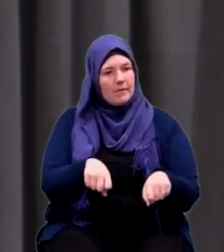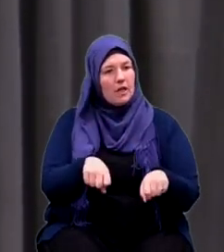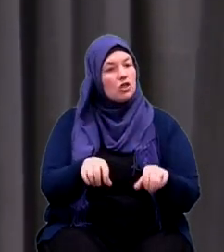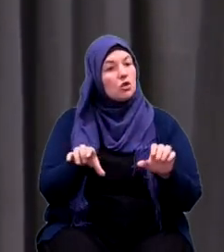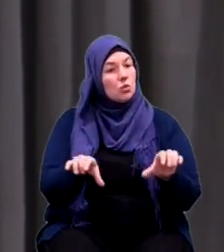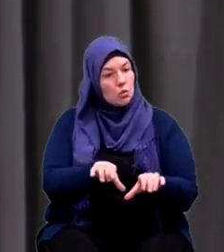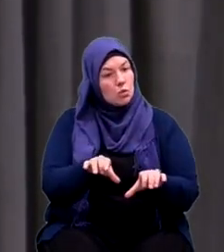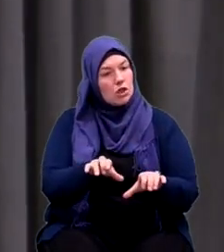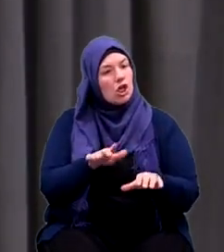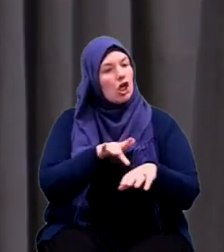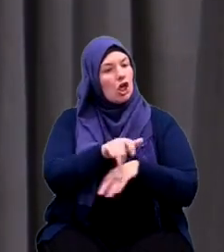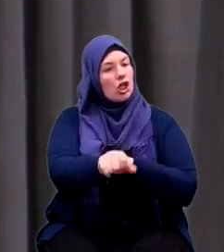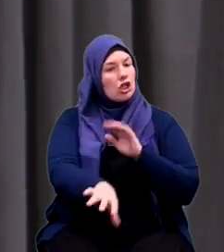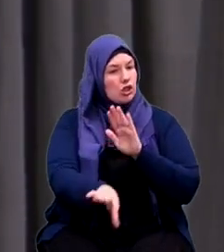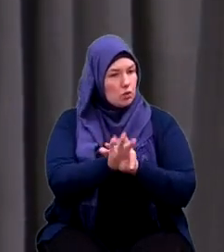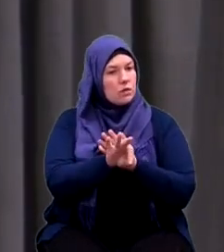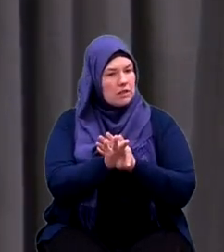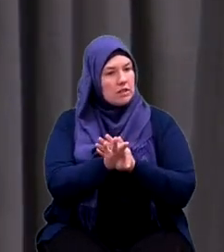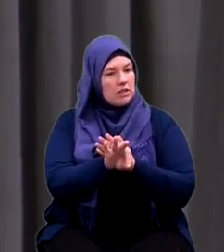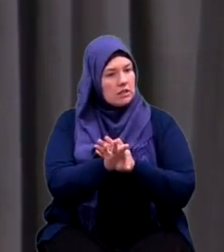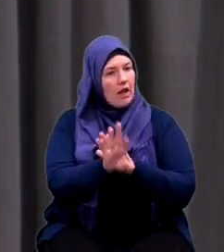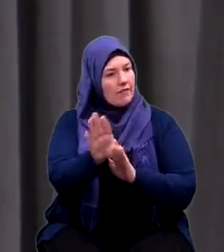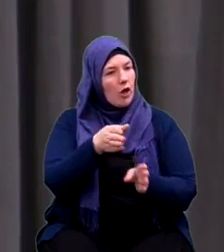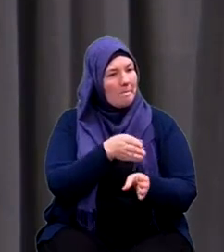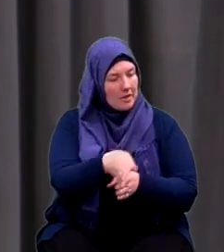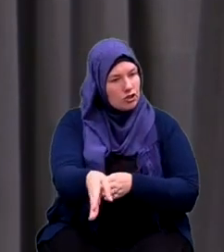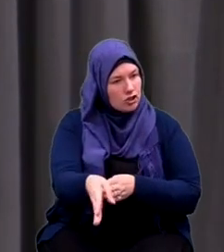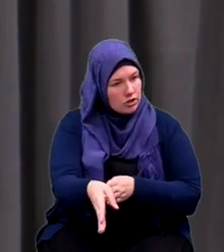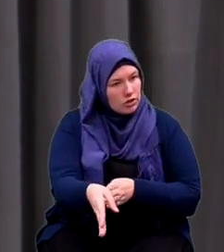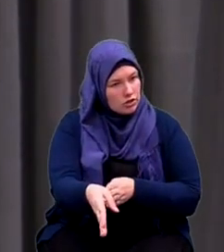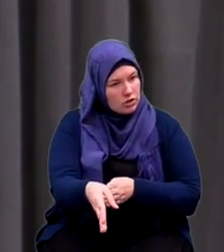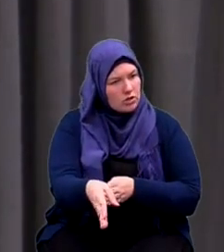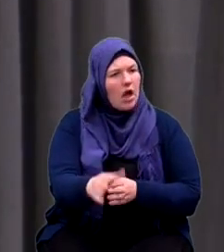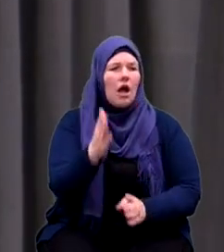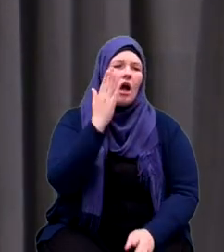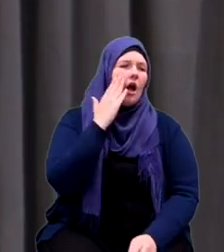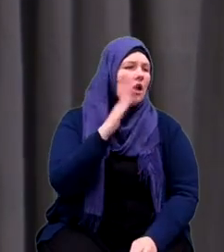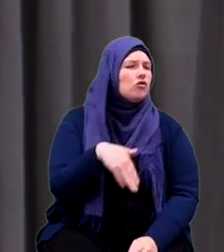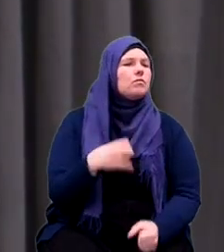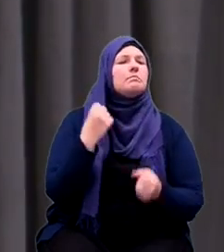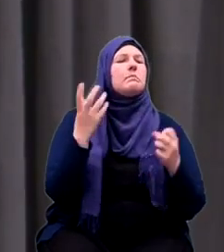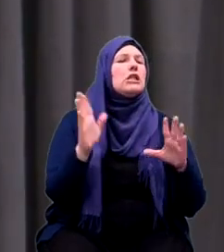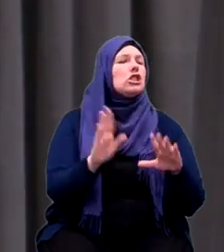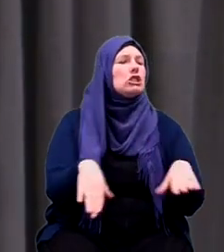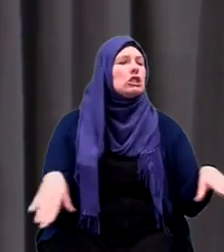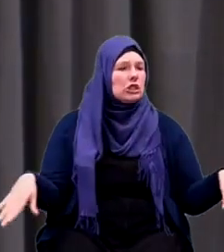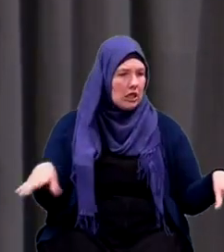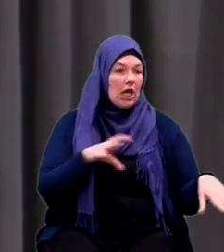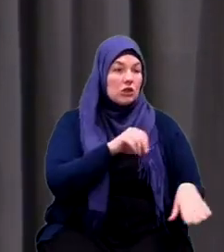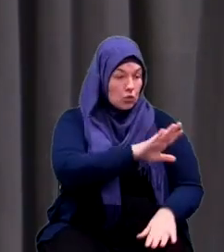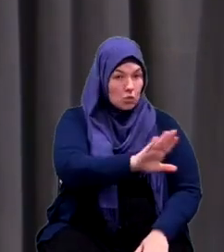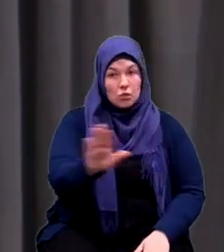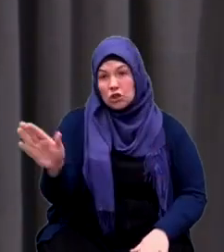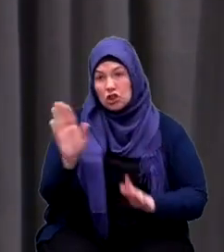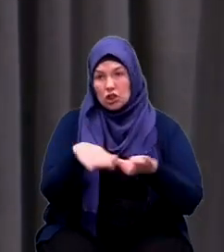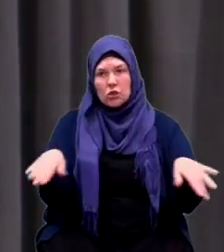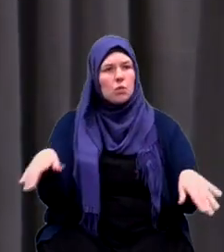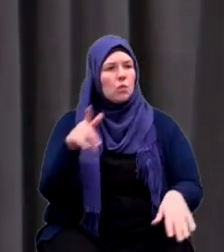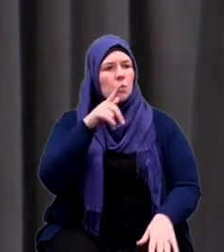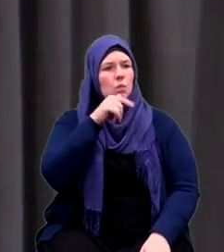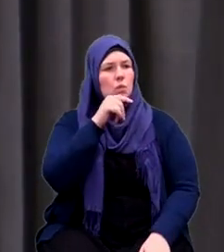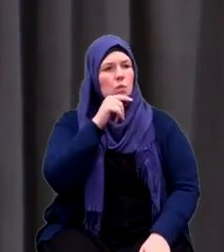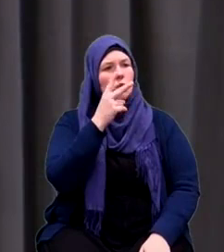do early choices of their major. I know a lot of children and youth who